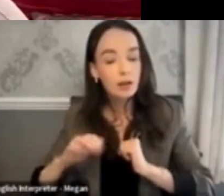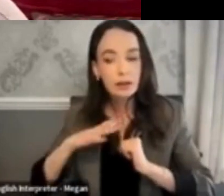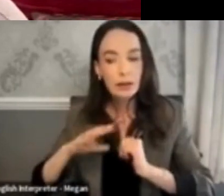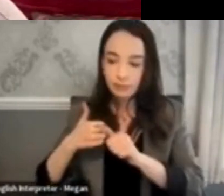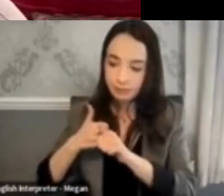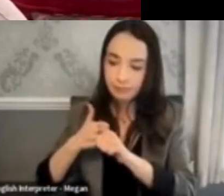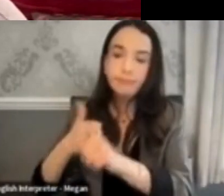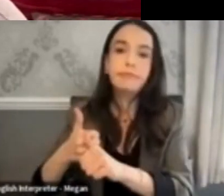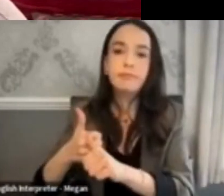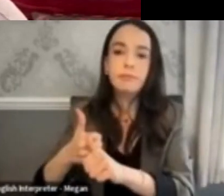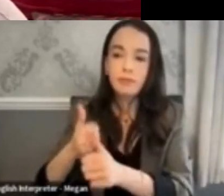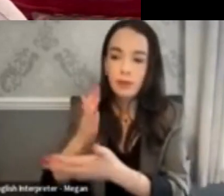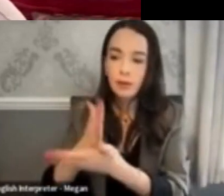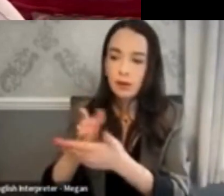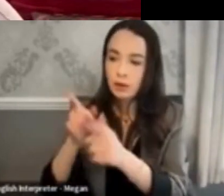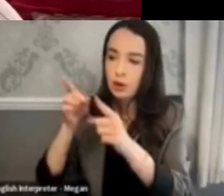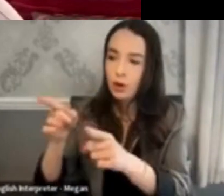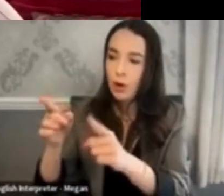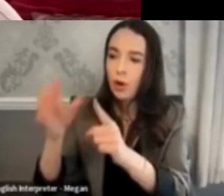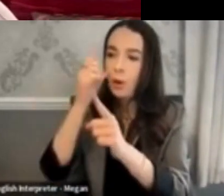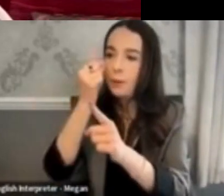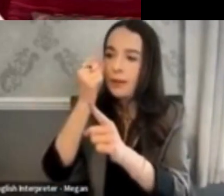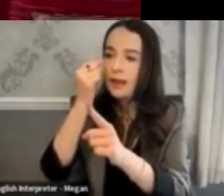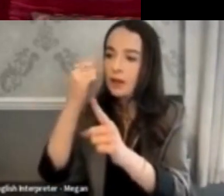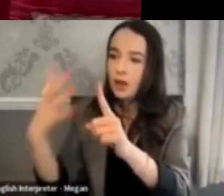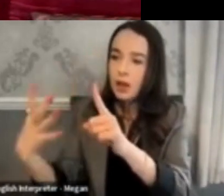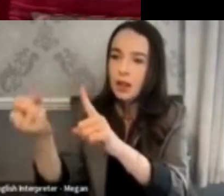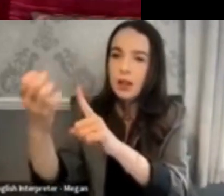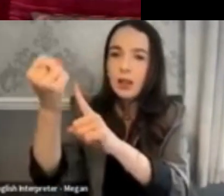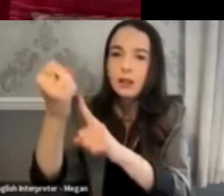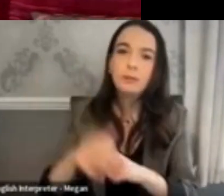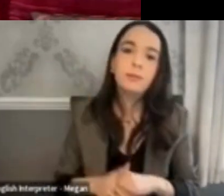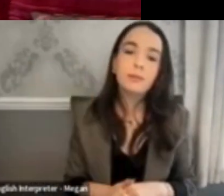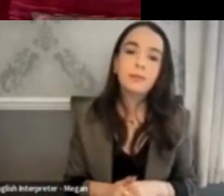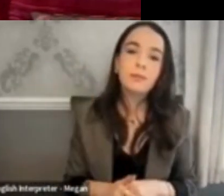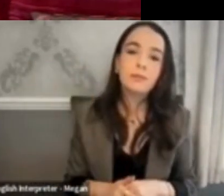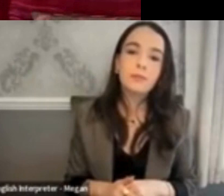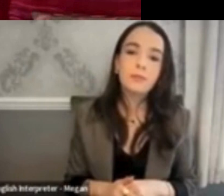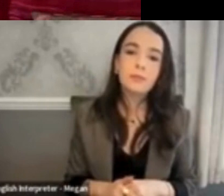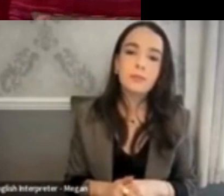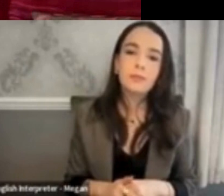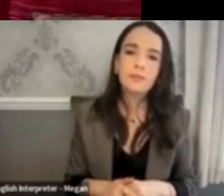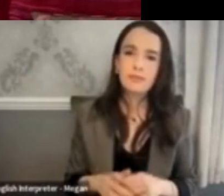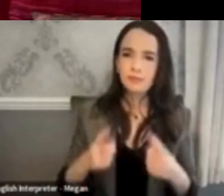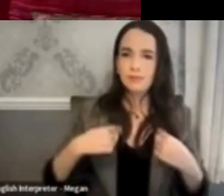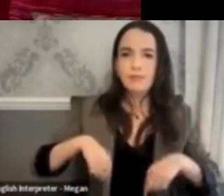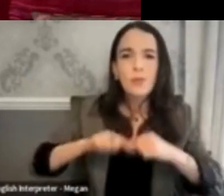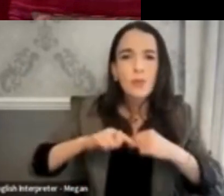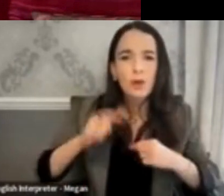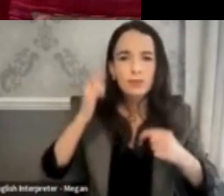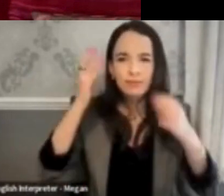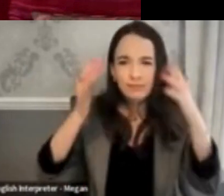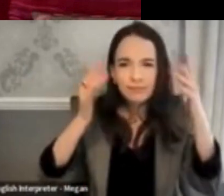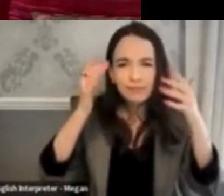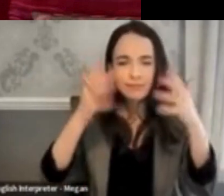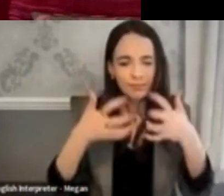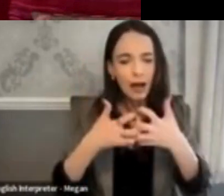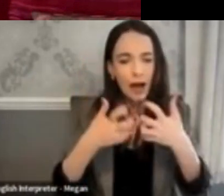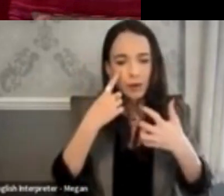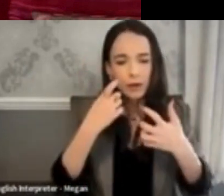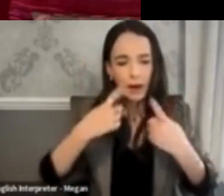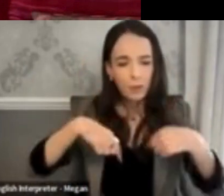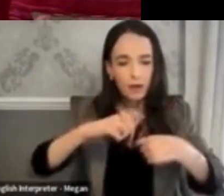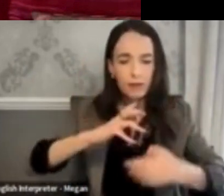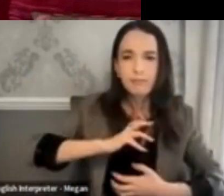your potential. We're thinking hard about how we can continue to adapt to ensure we can meet